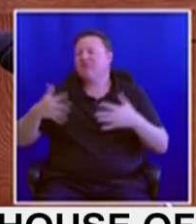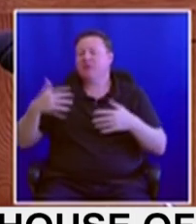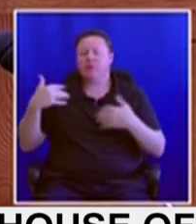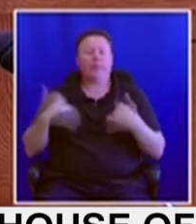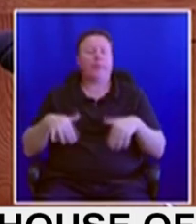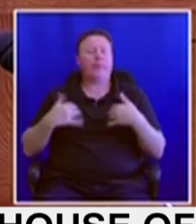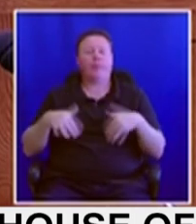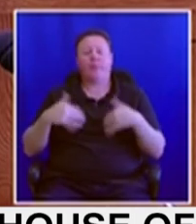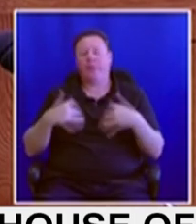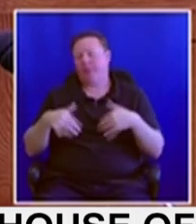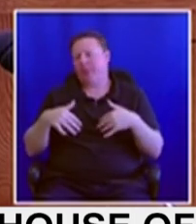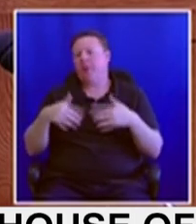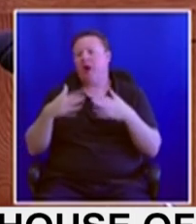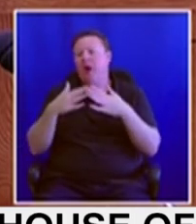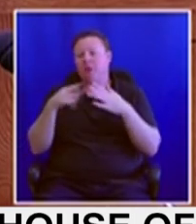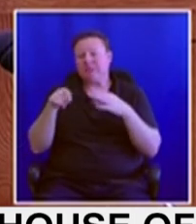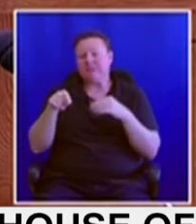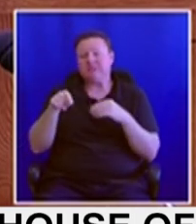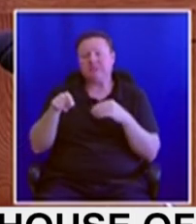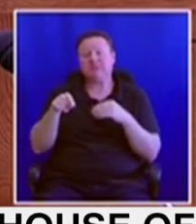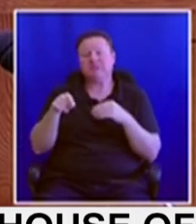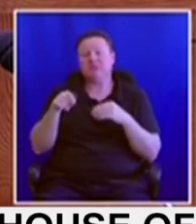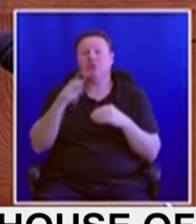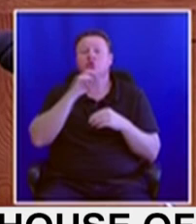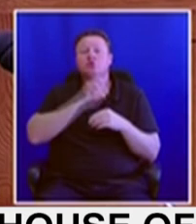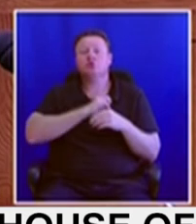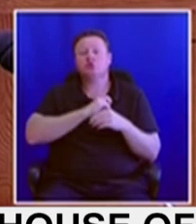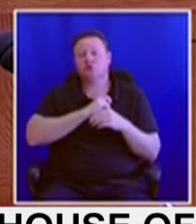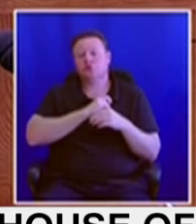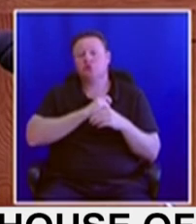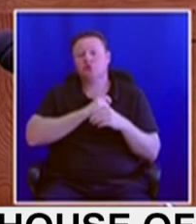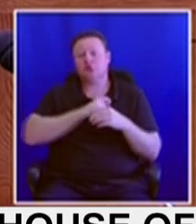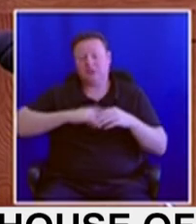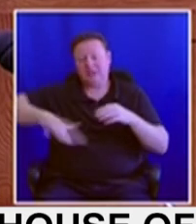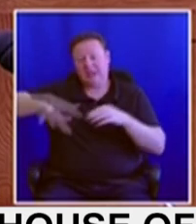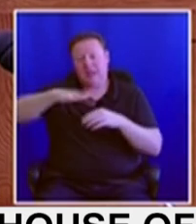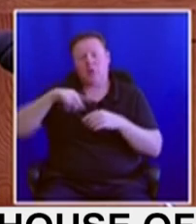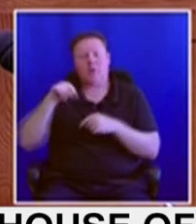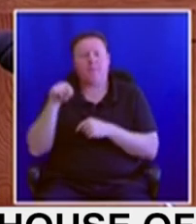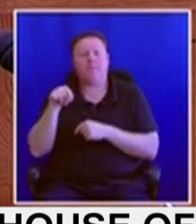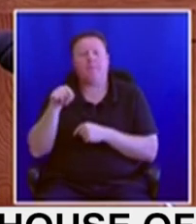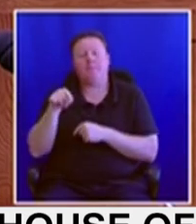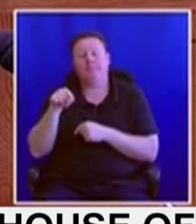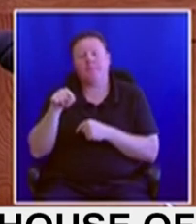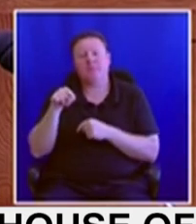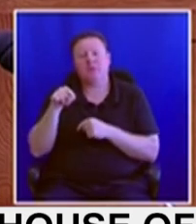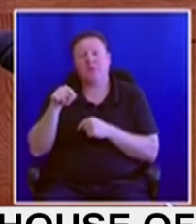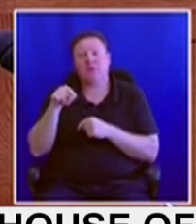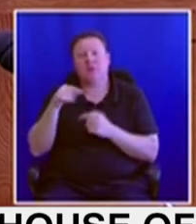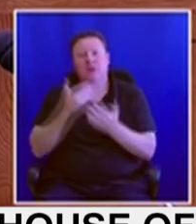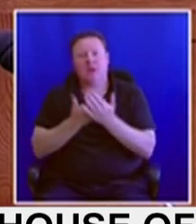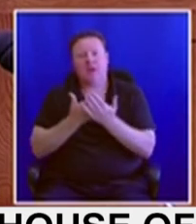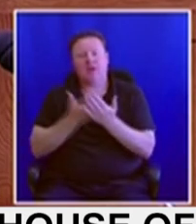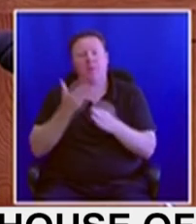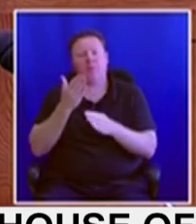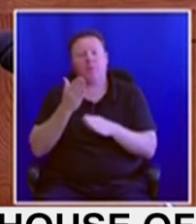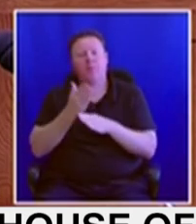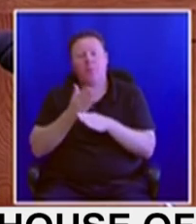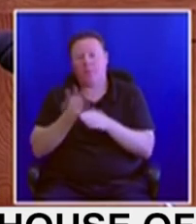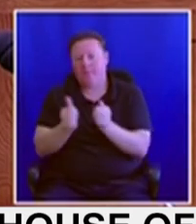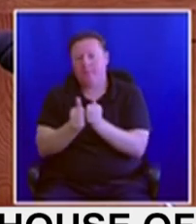do position this House as a trusted forum for us to be able to work together